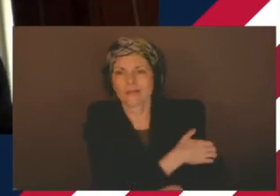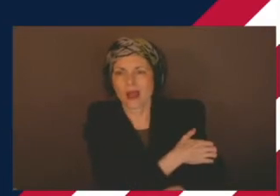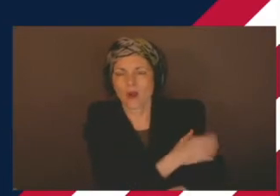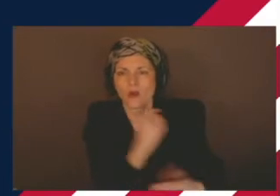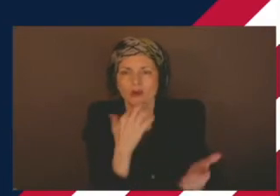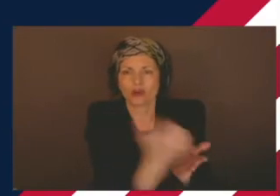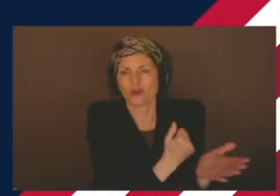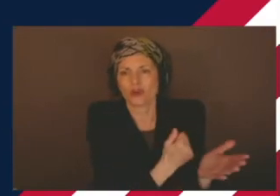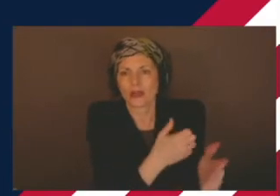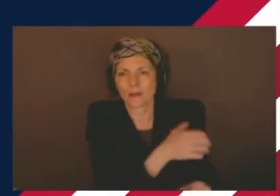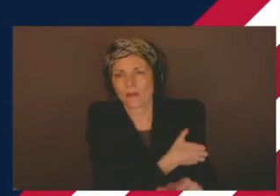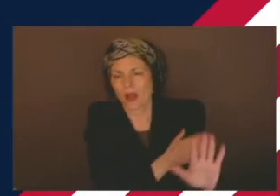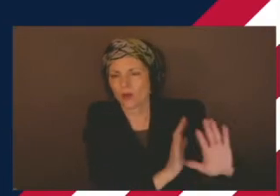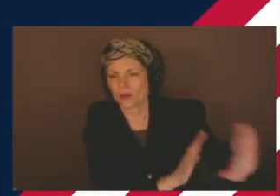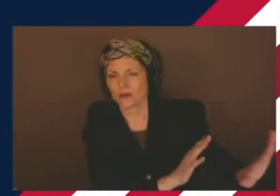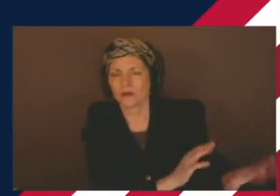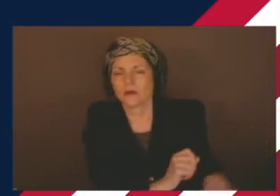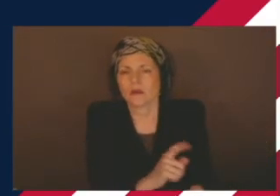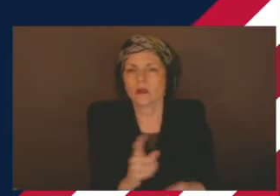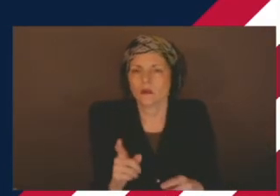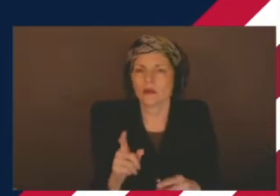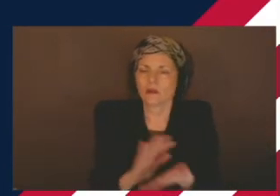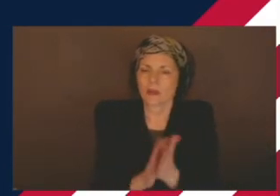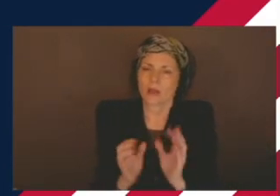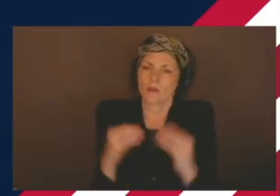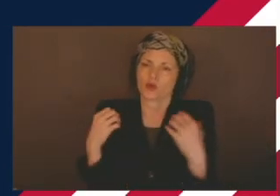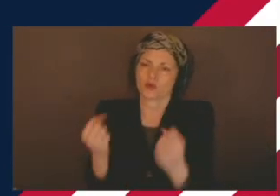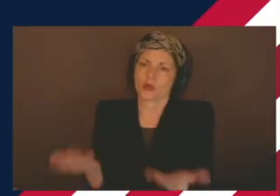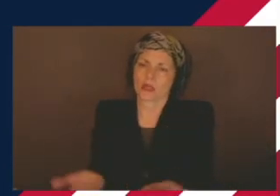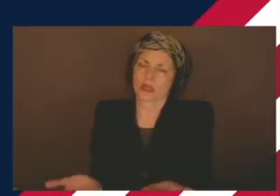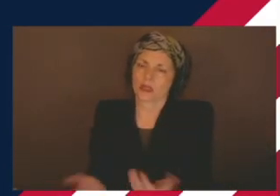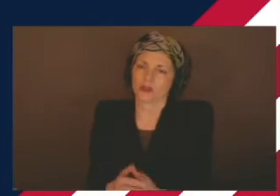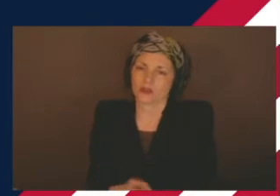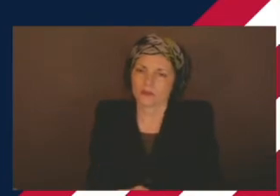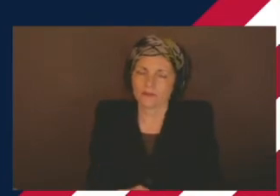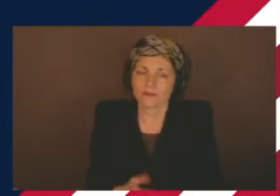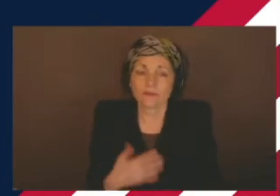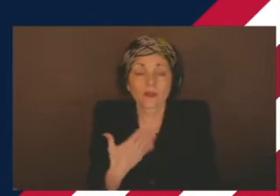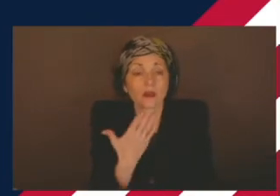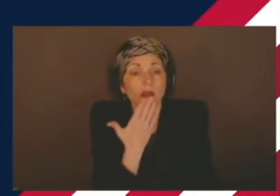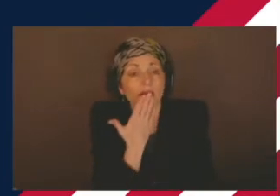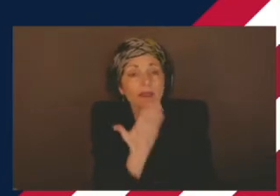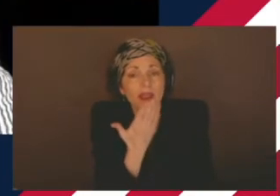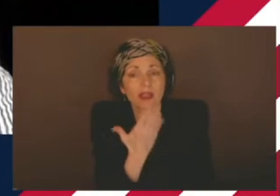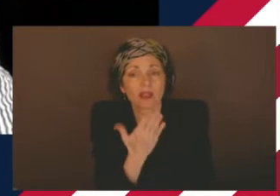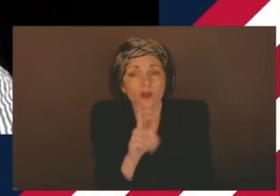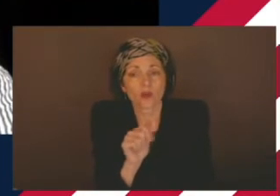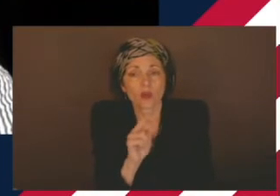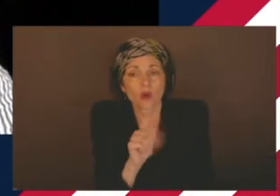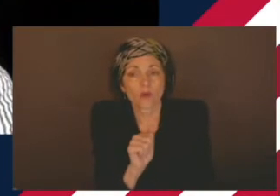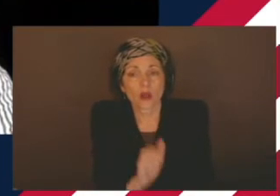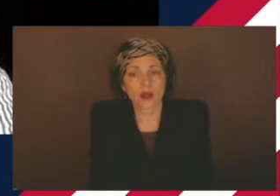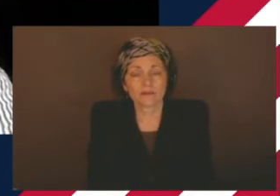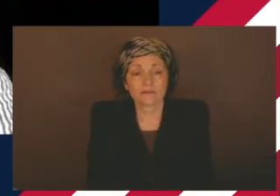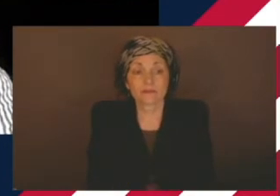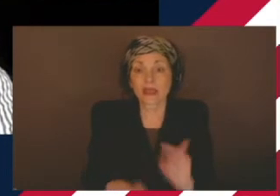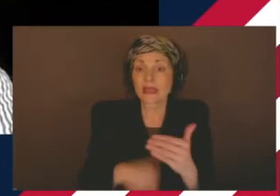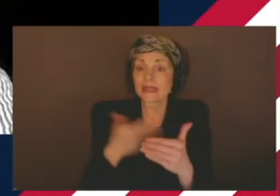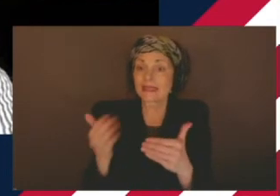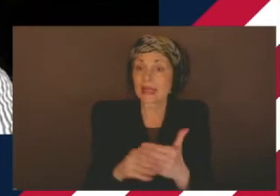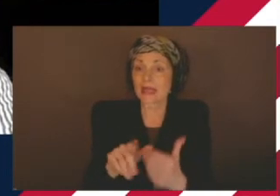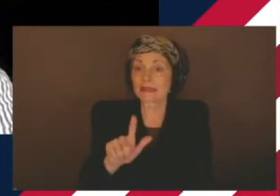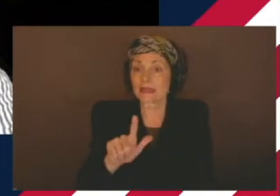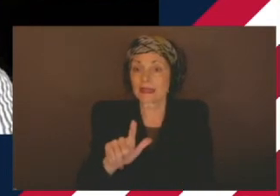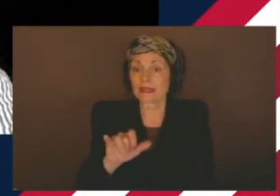Laura. Thank you so much for joining us. Next, we will have Lisa Rice. Ms. Rice is